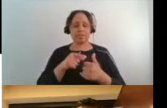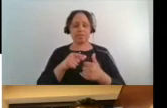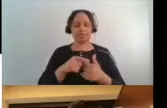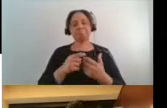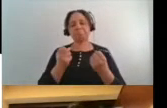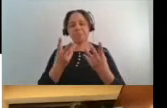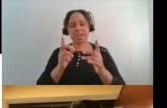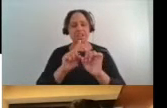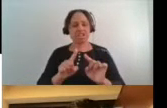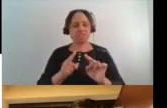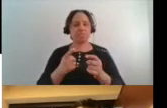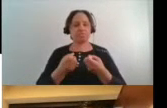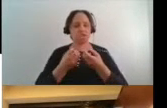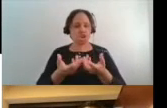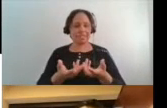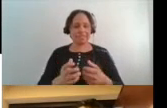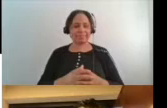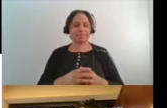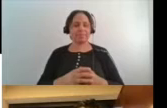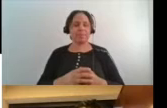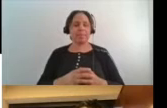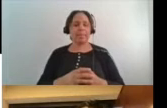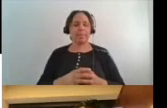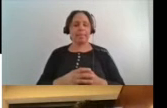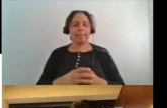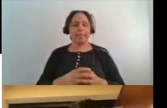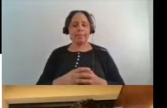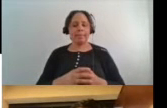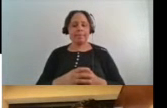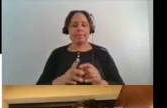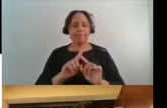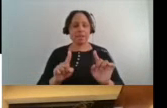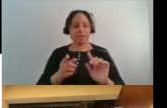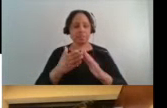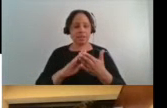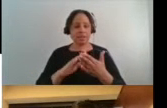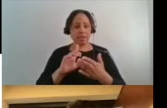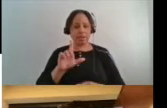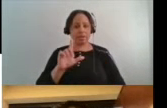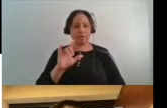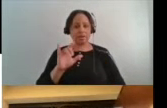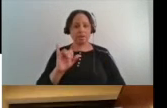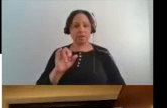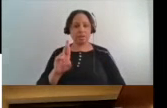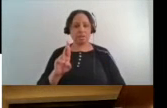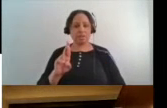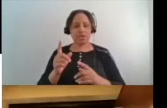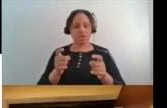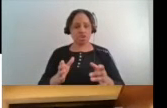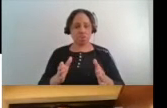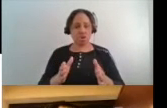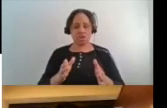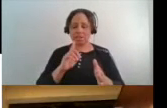lot of different causes, okay? But becoming a liver donor is another option. These